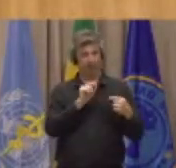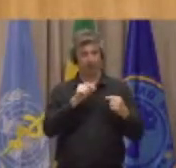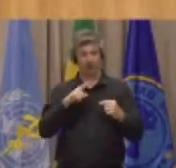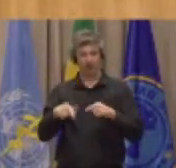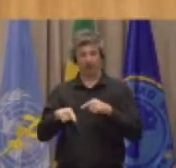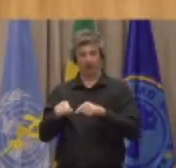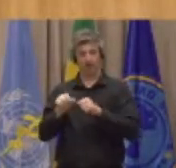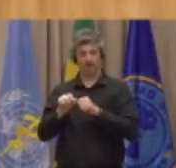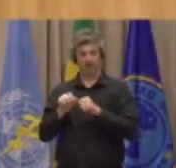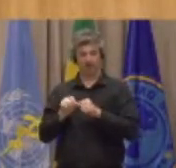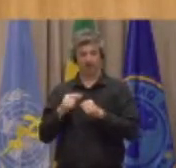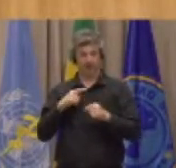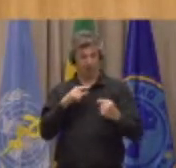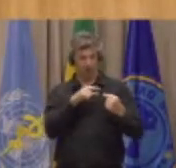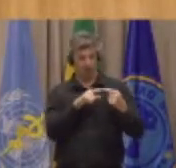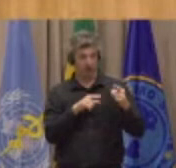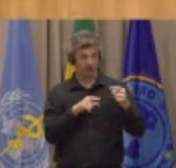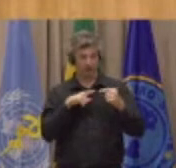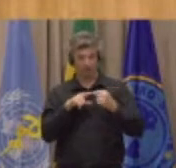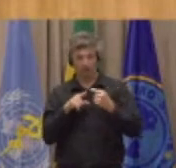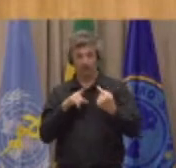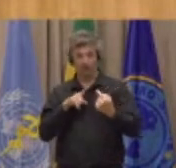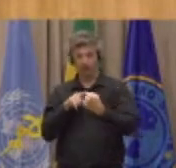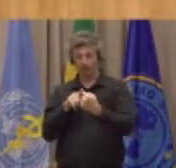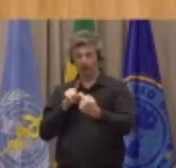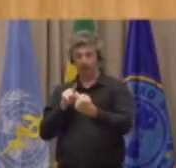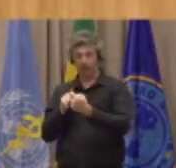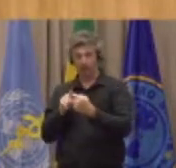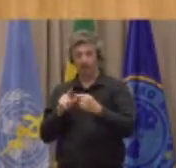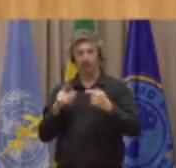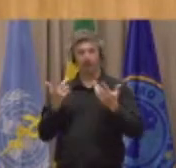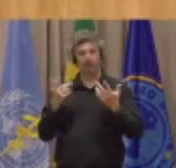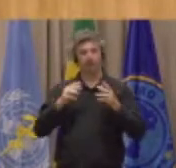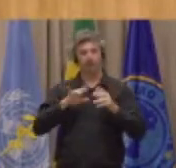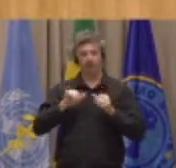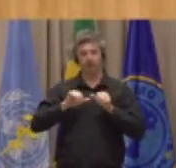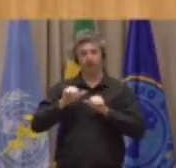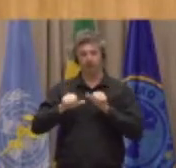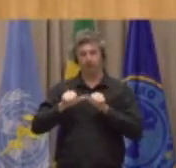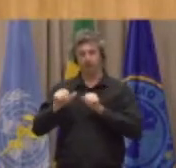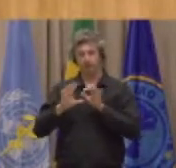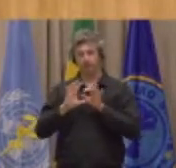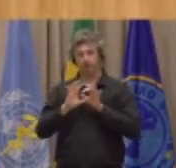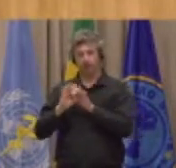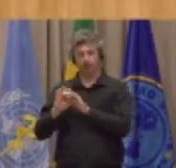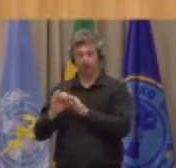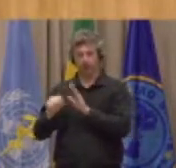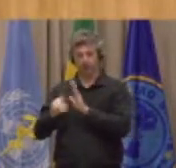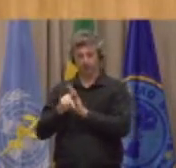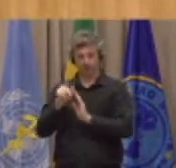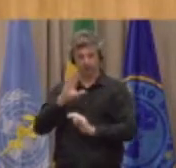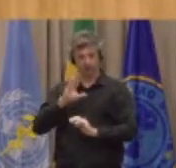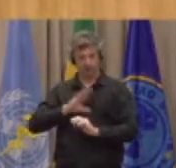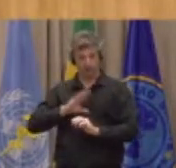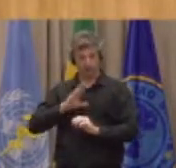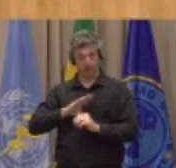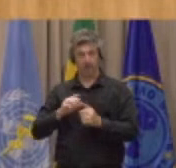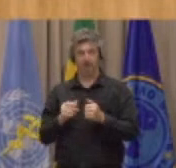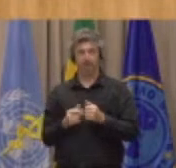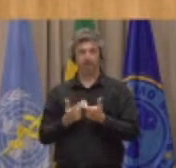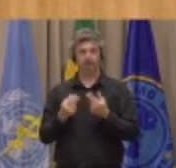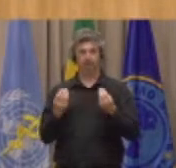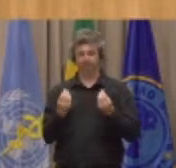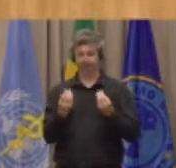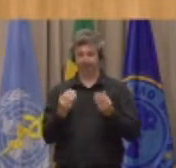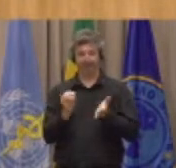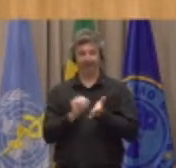if it makes sense, the expressions that are being used. And this process has in the context